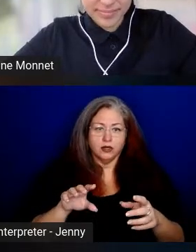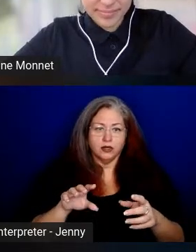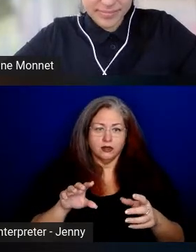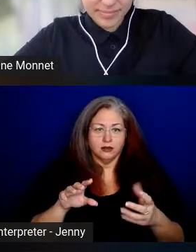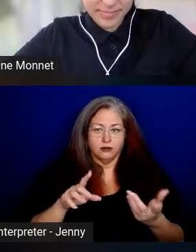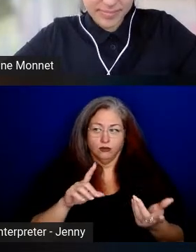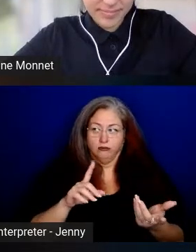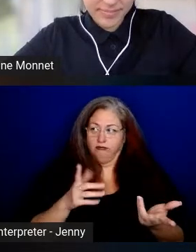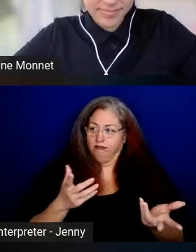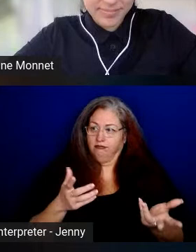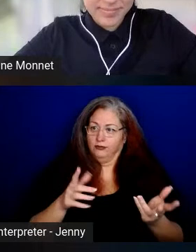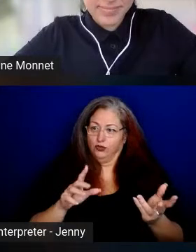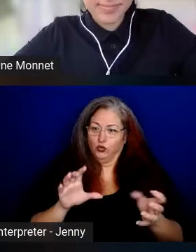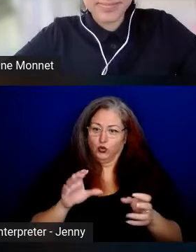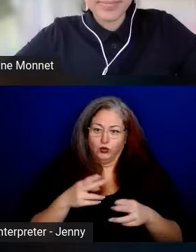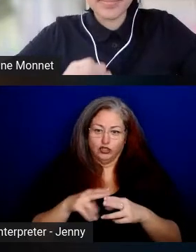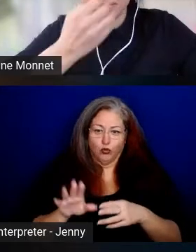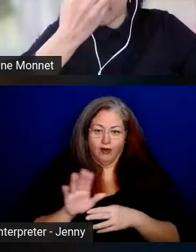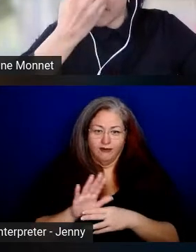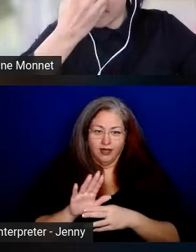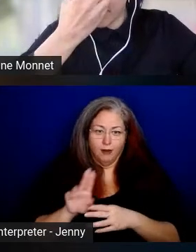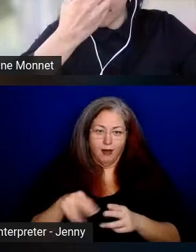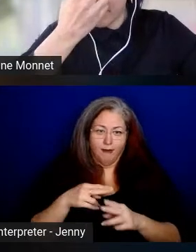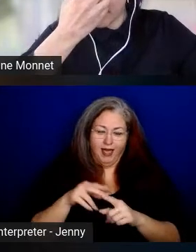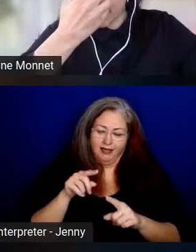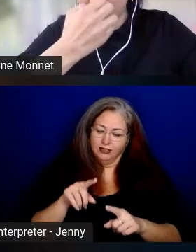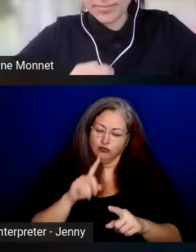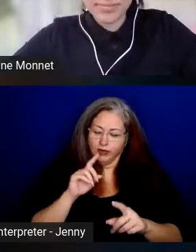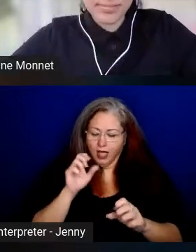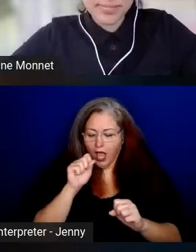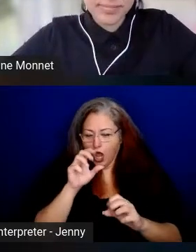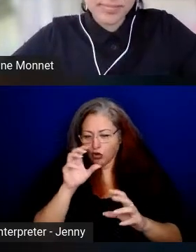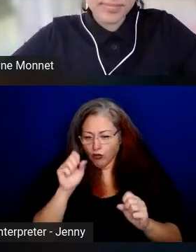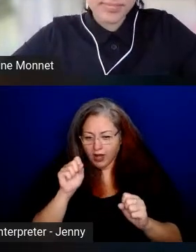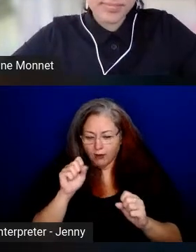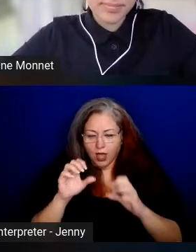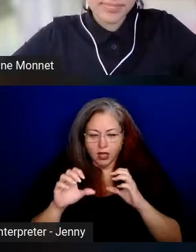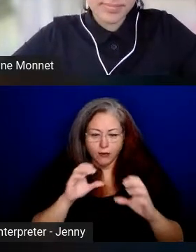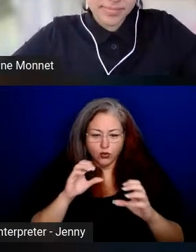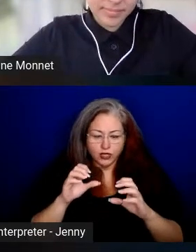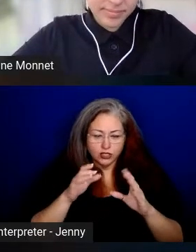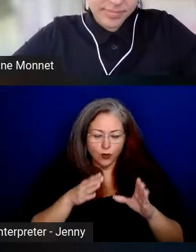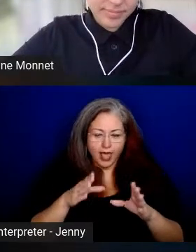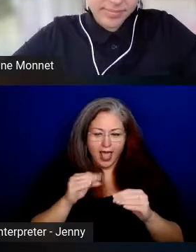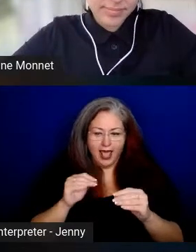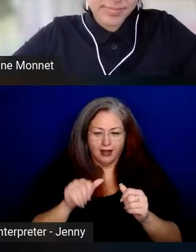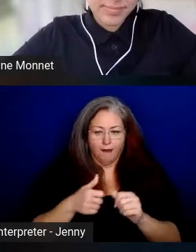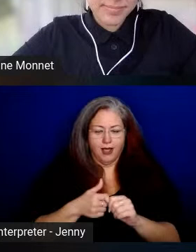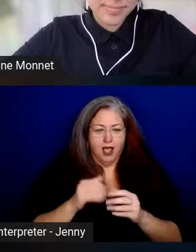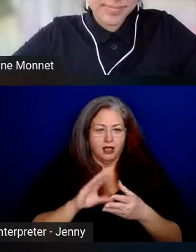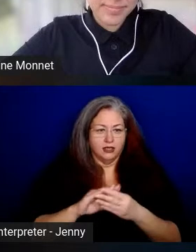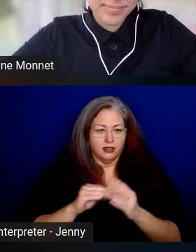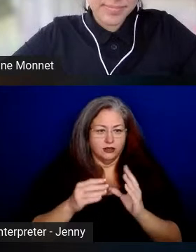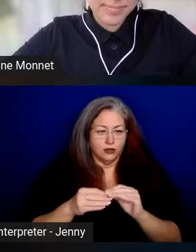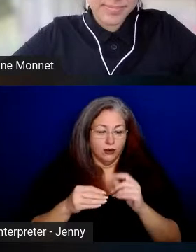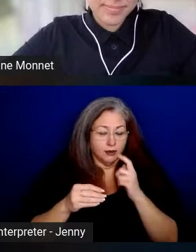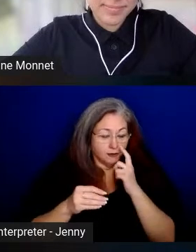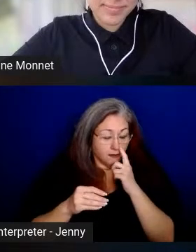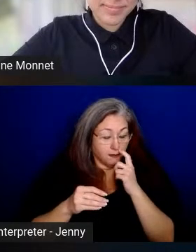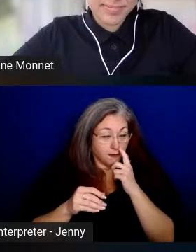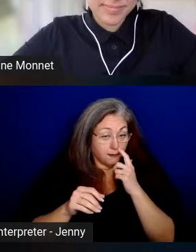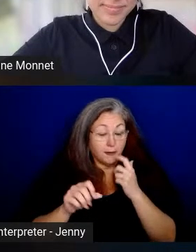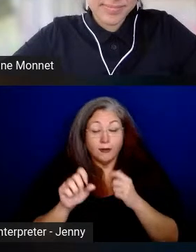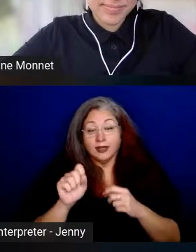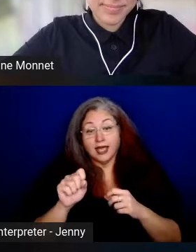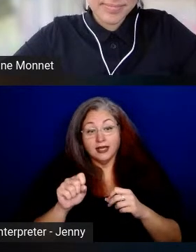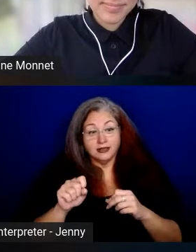basically a short film about this incredible way of just communicating and the story behind that? Yeah, it